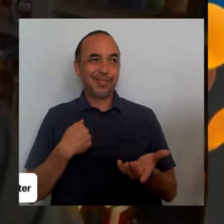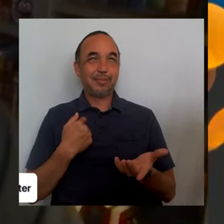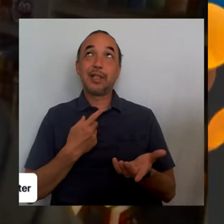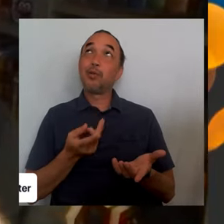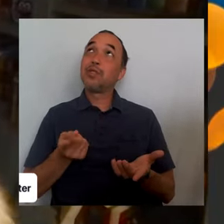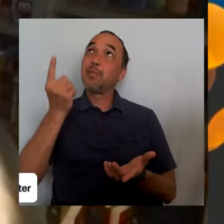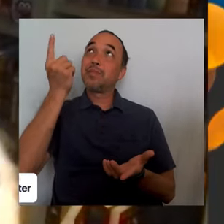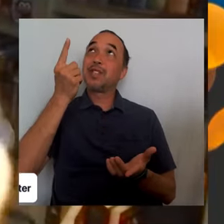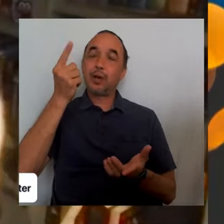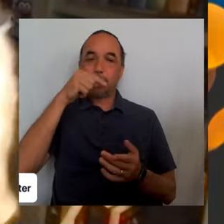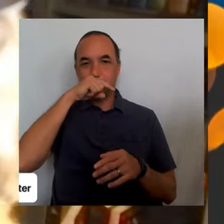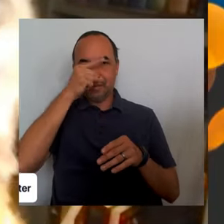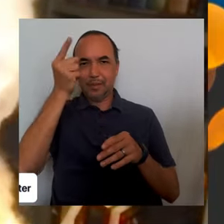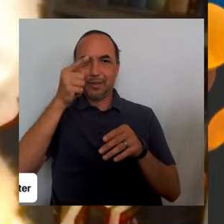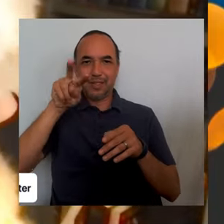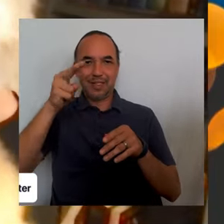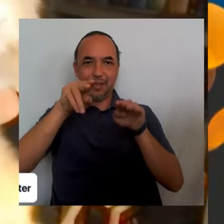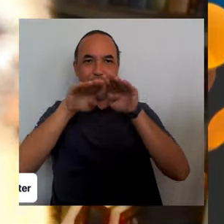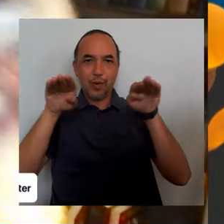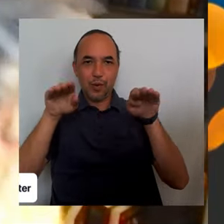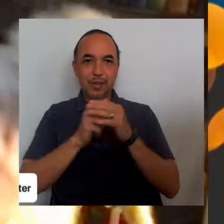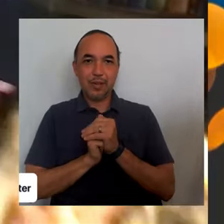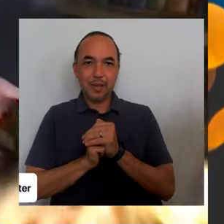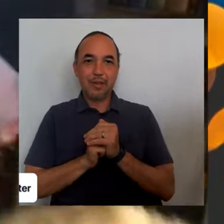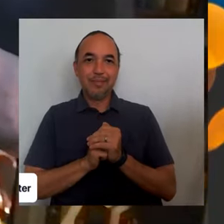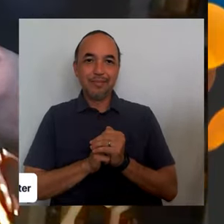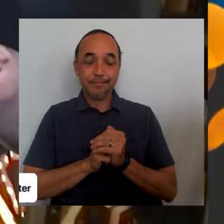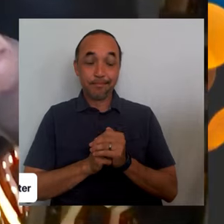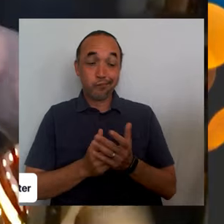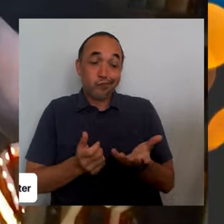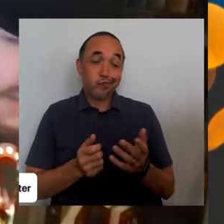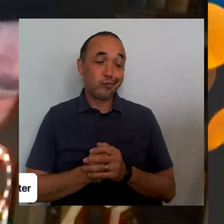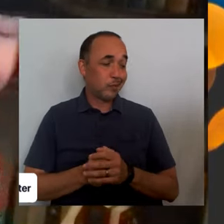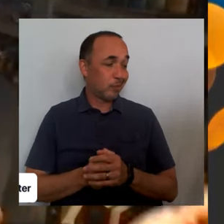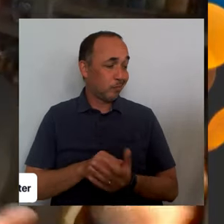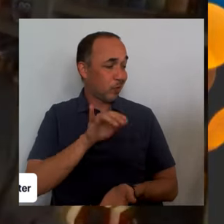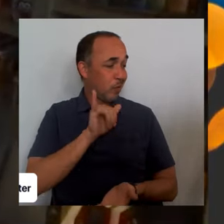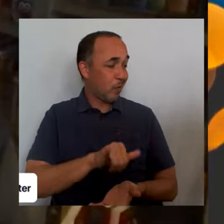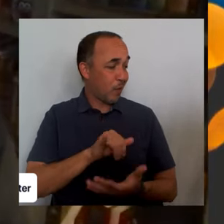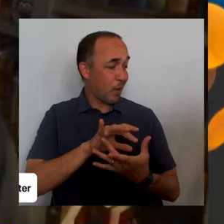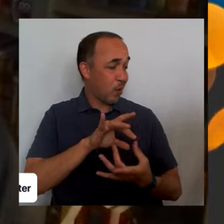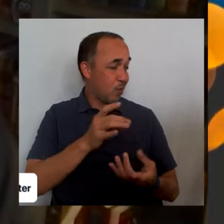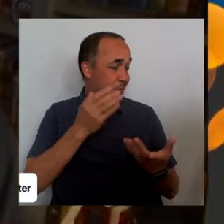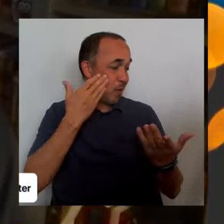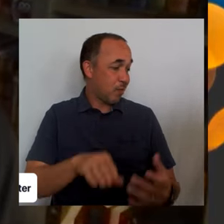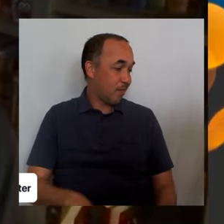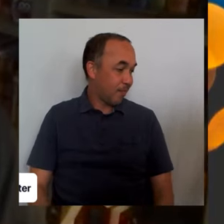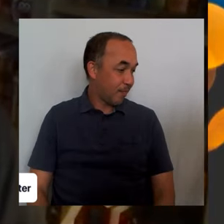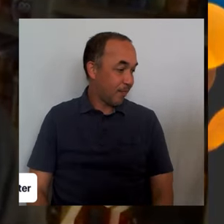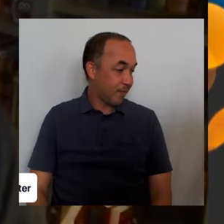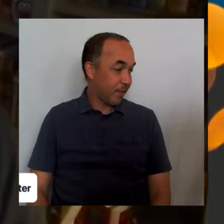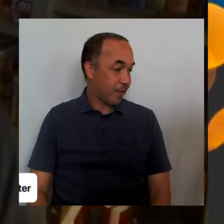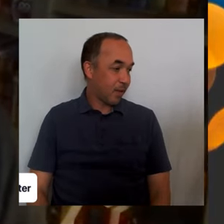really something? But maybe it is.